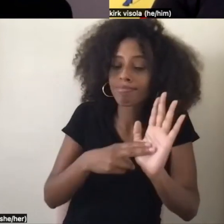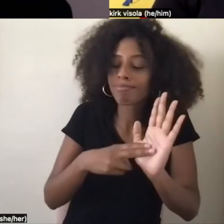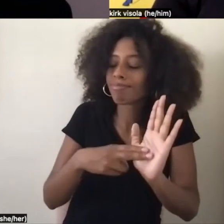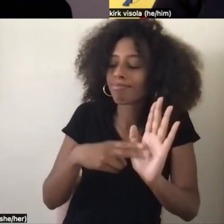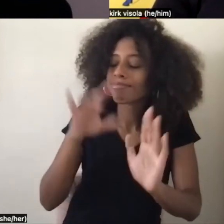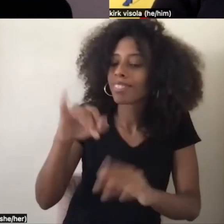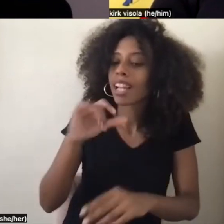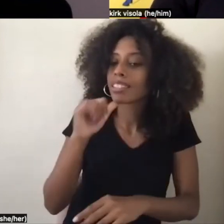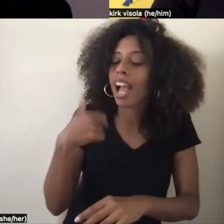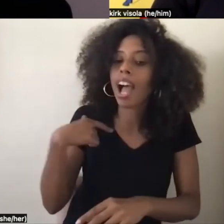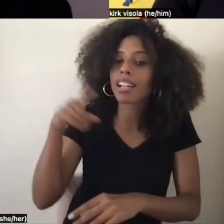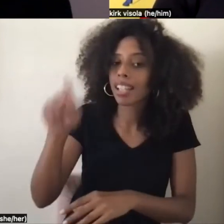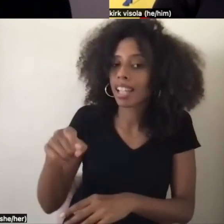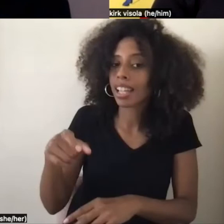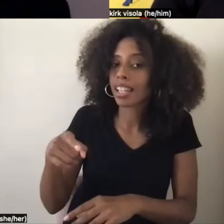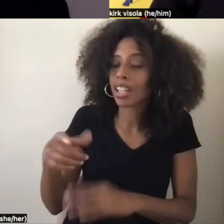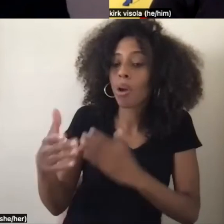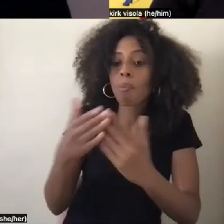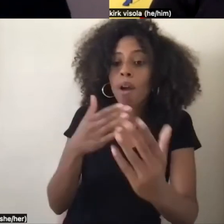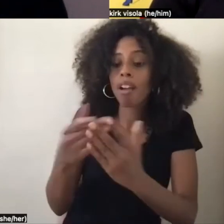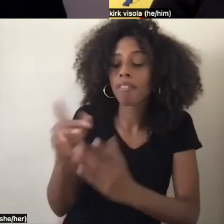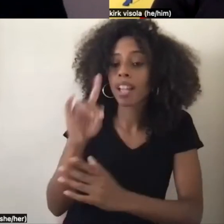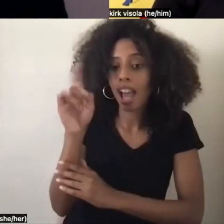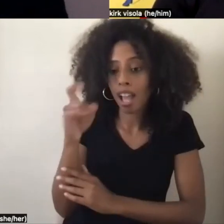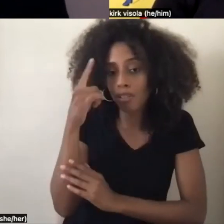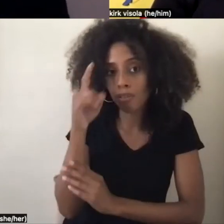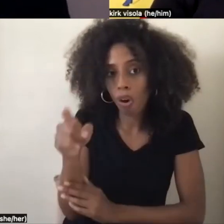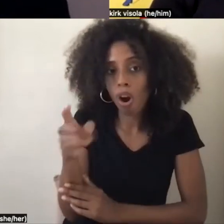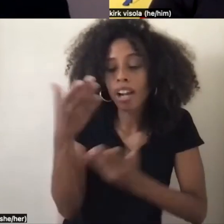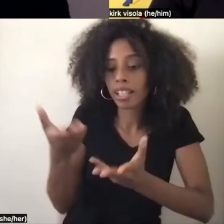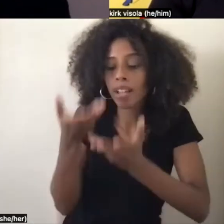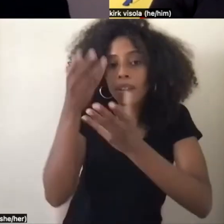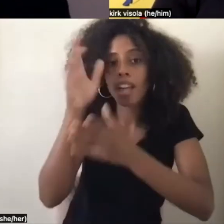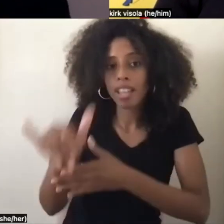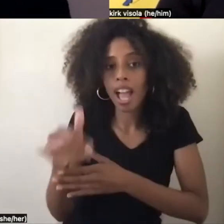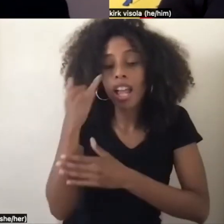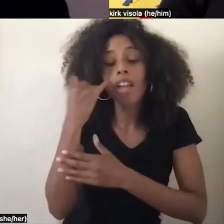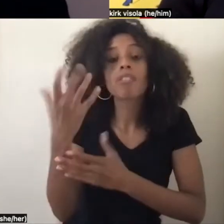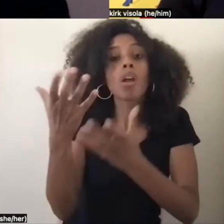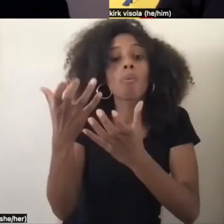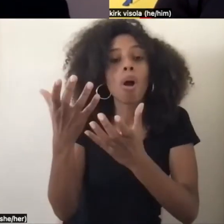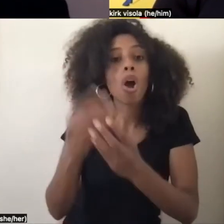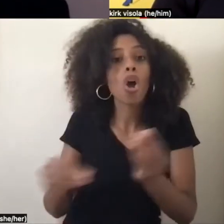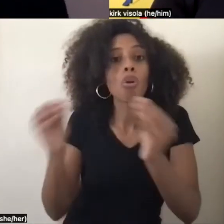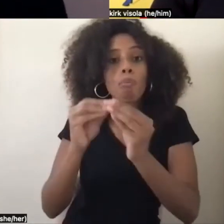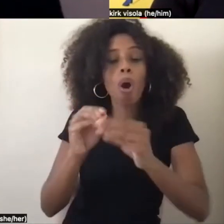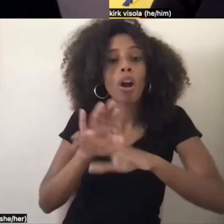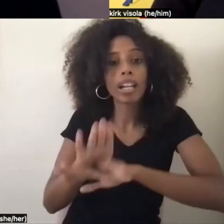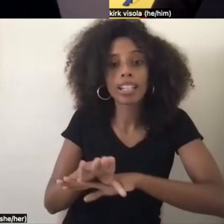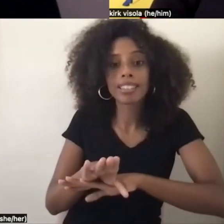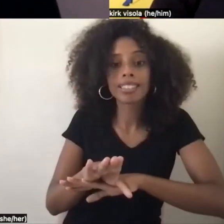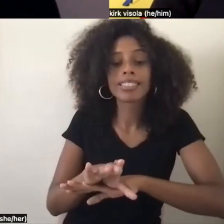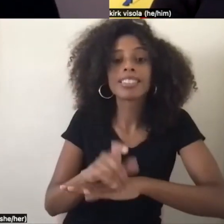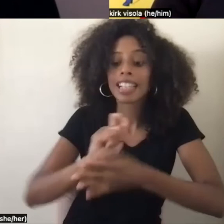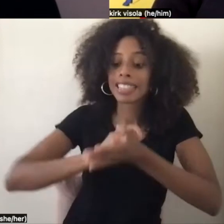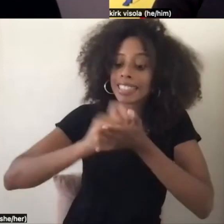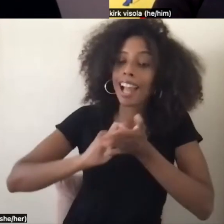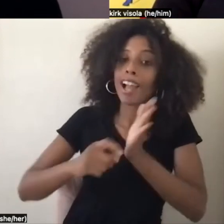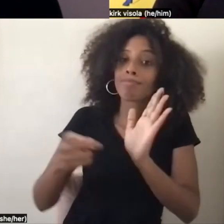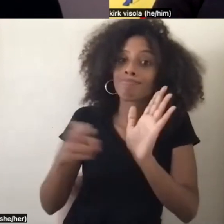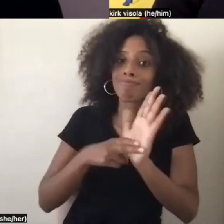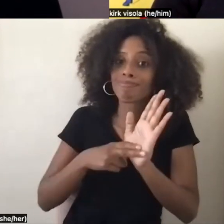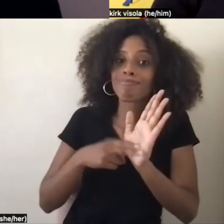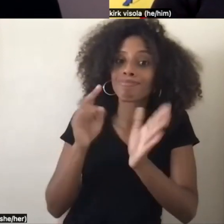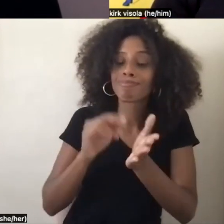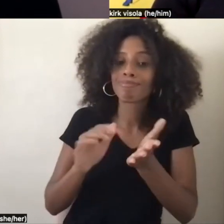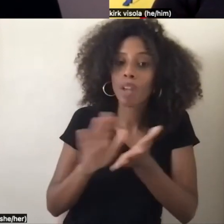they asked for, and then if they want more consultation, sign another paper. Yes, and that's hard. That's